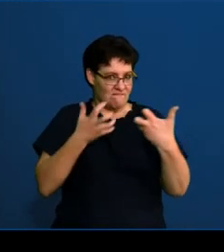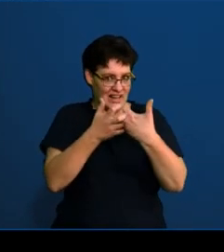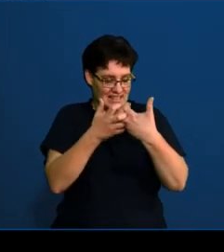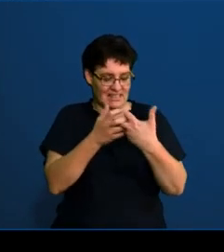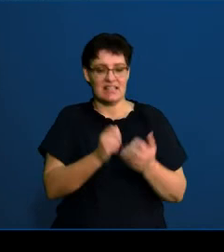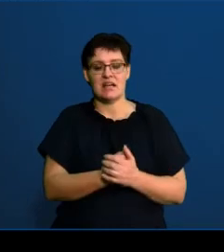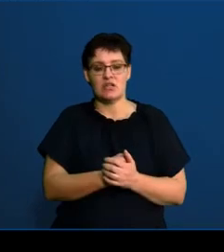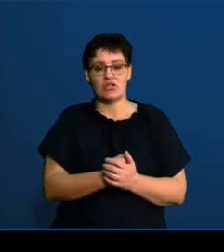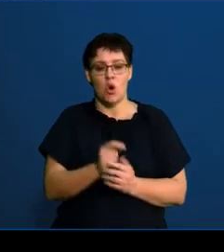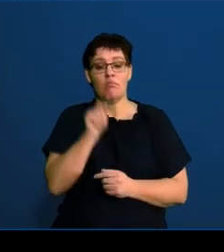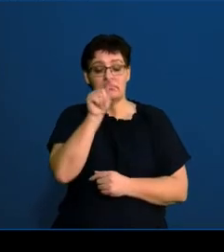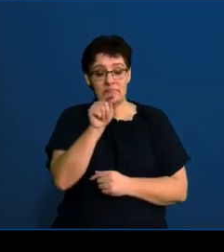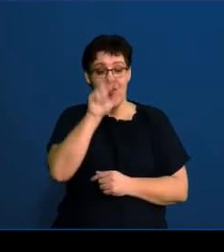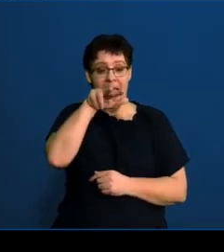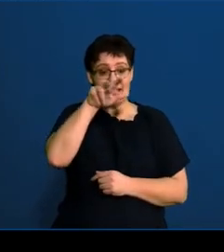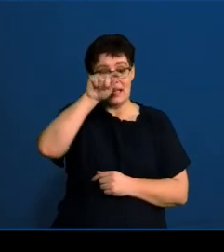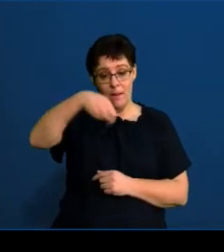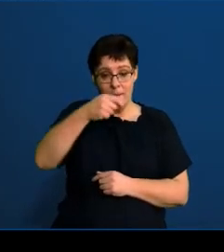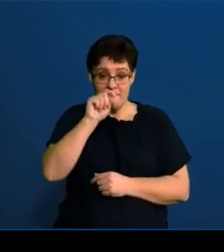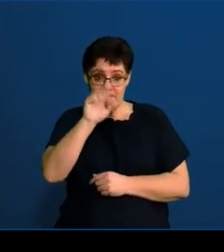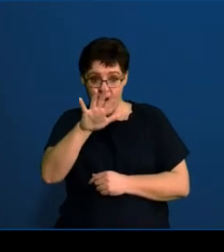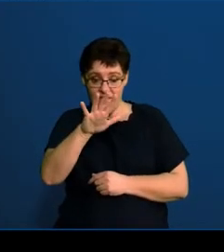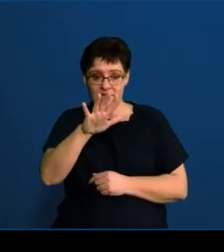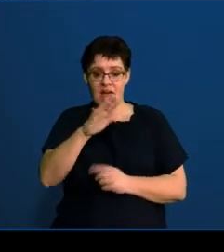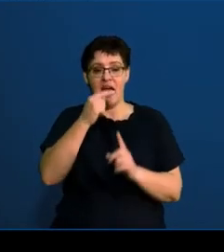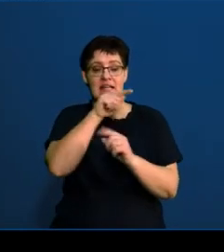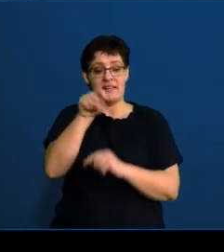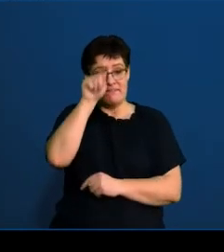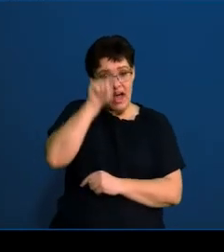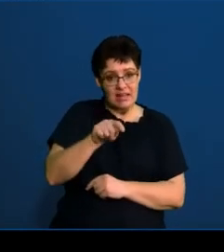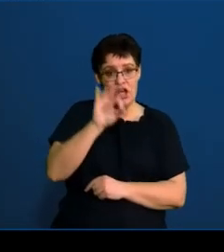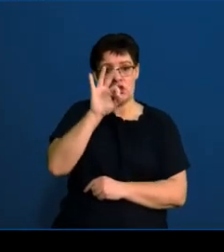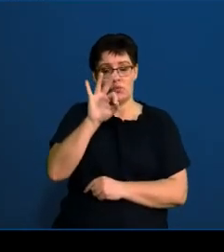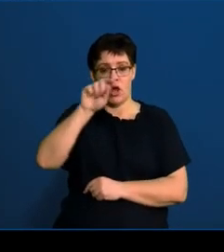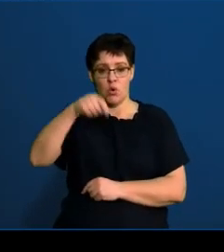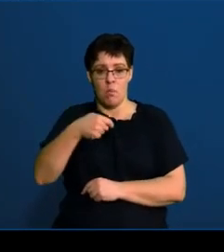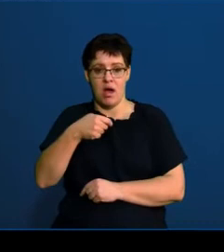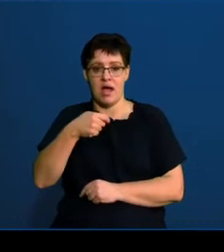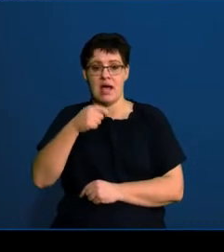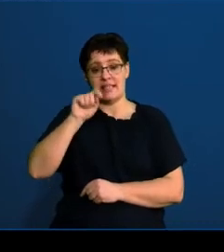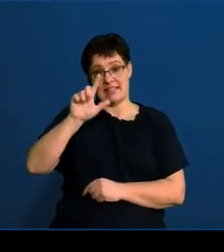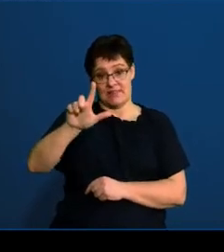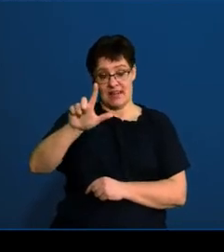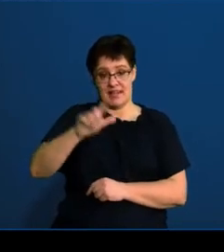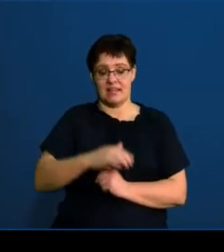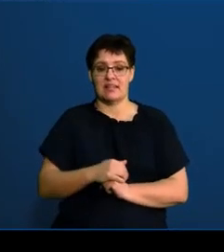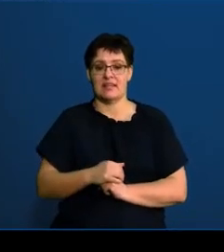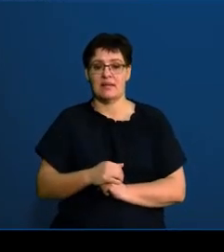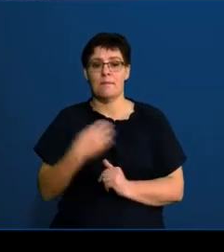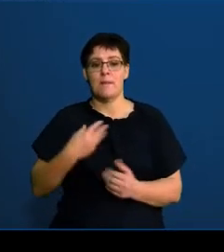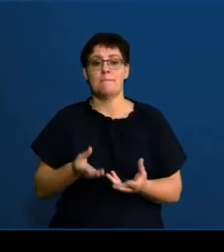going to divide that 18.5 by 3,75. Sorry, by 3,7, and I